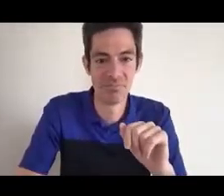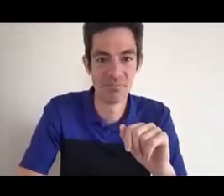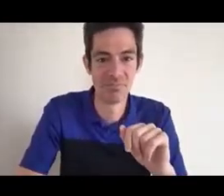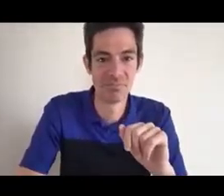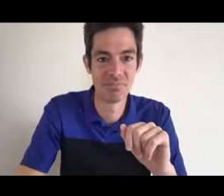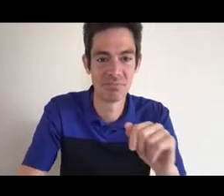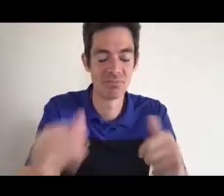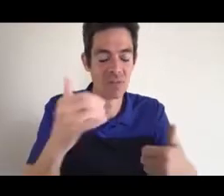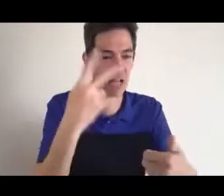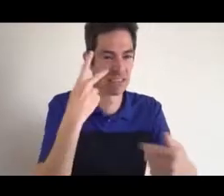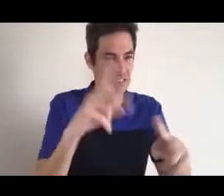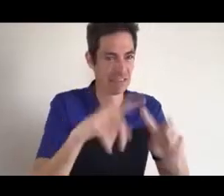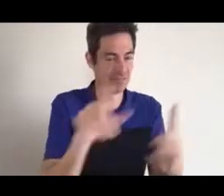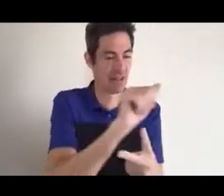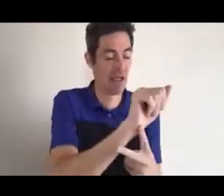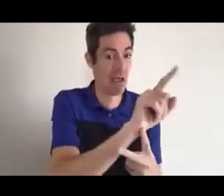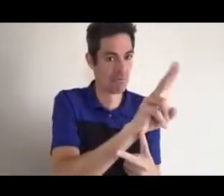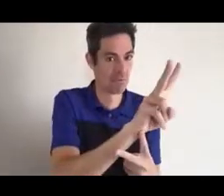in meaning.